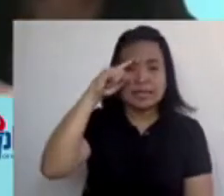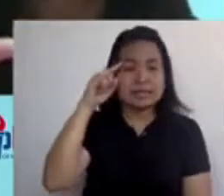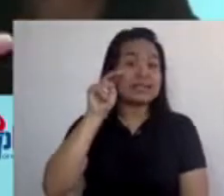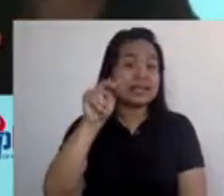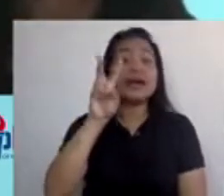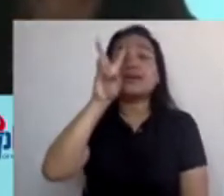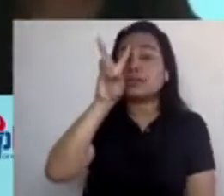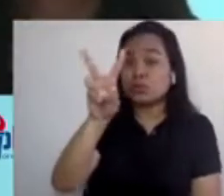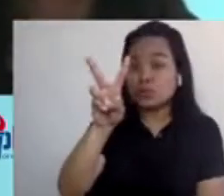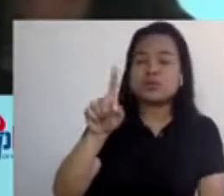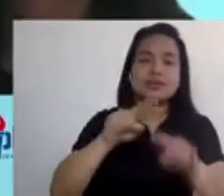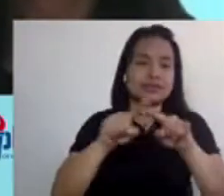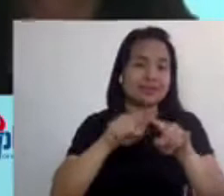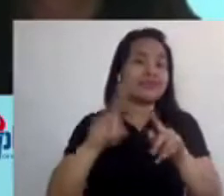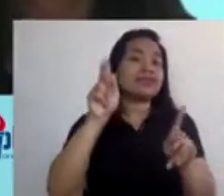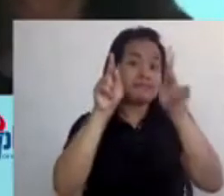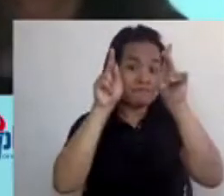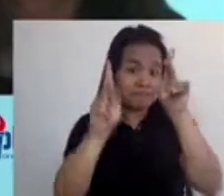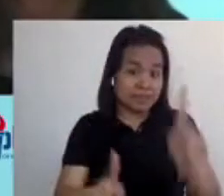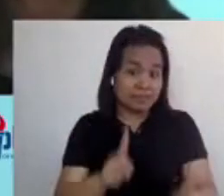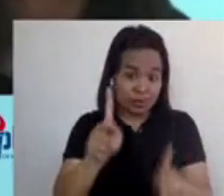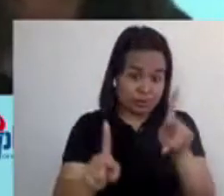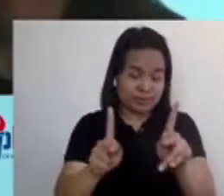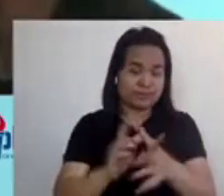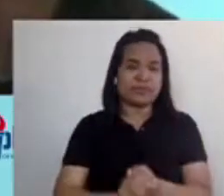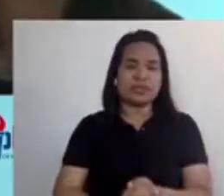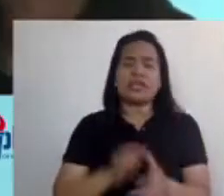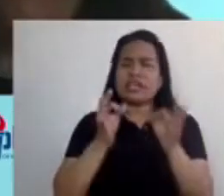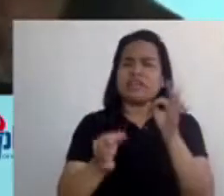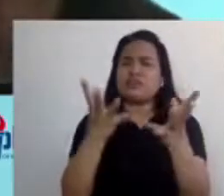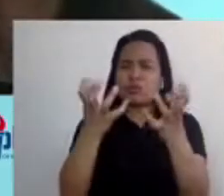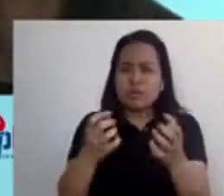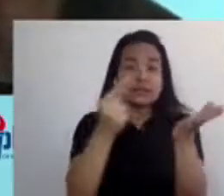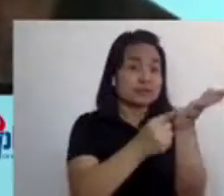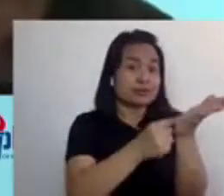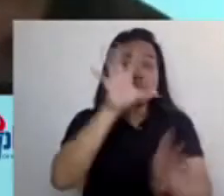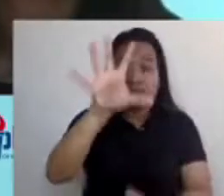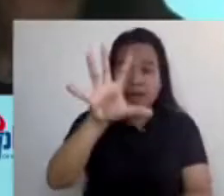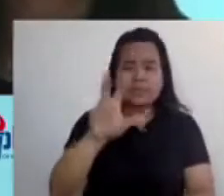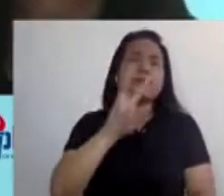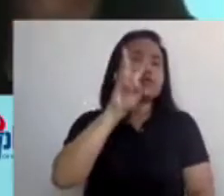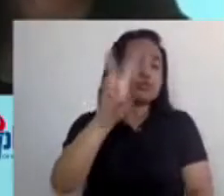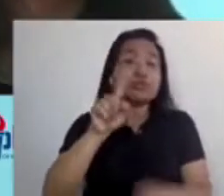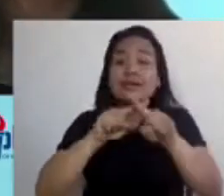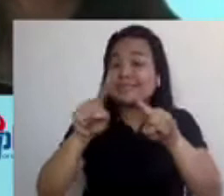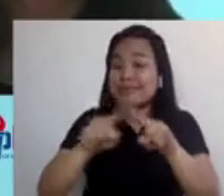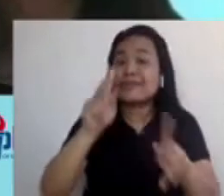to get a rating of 5, it has to be different or multiple stakeholders. But if